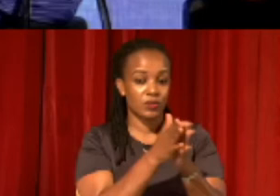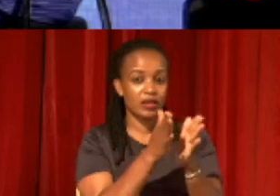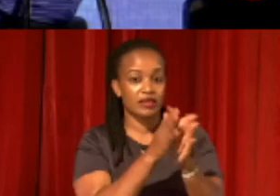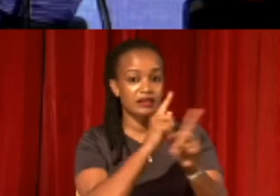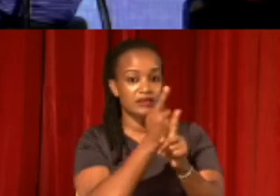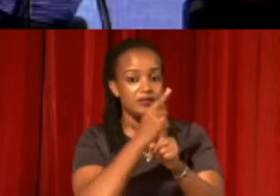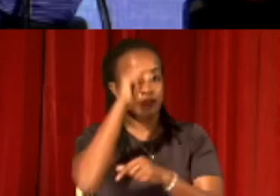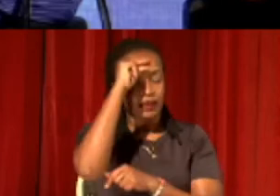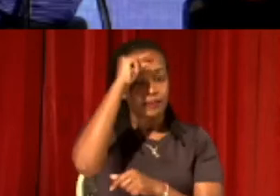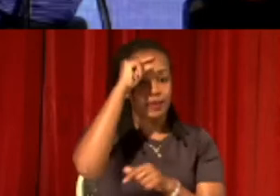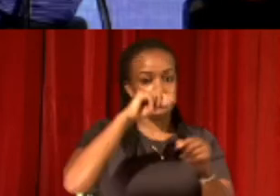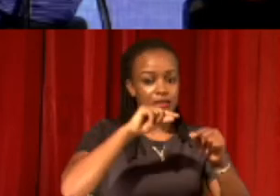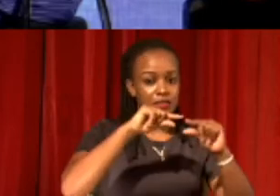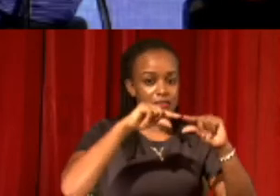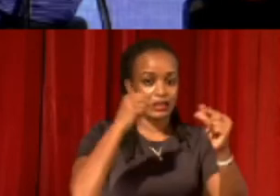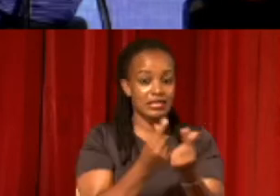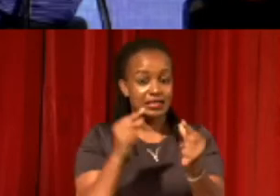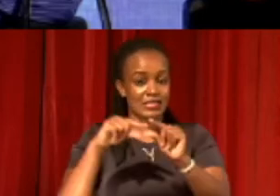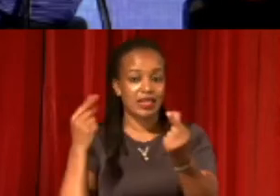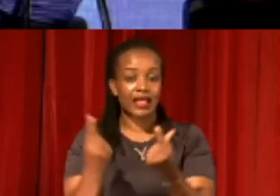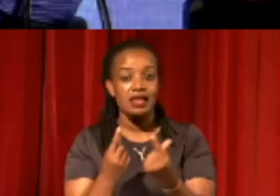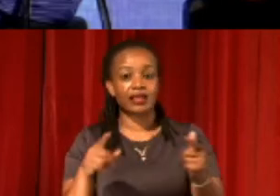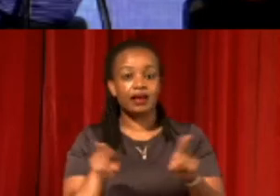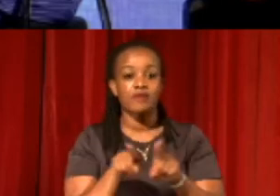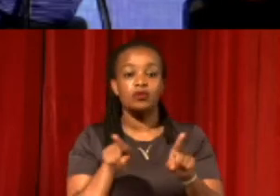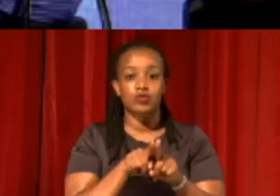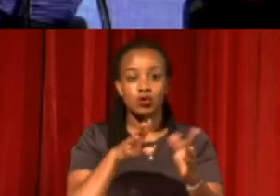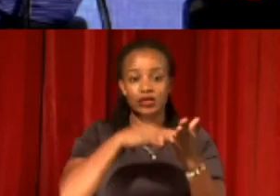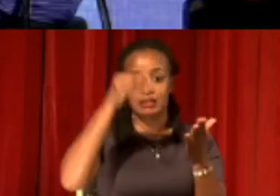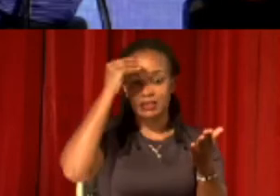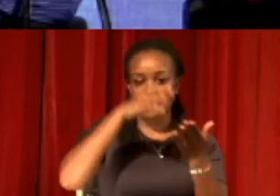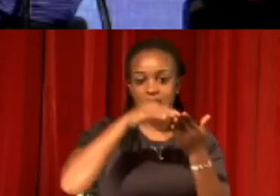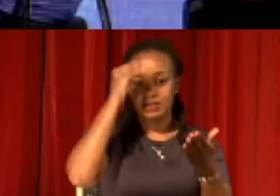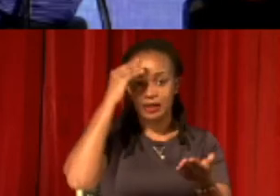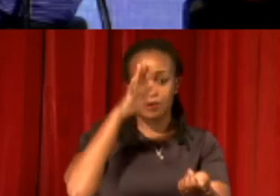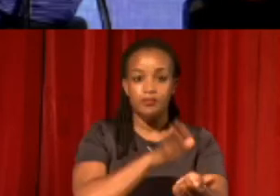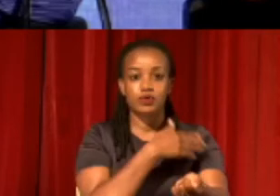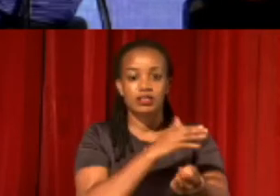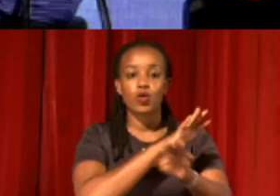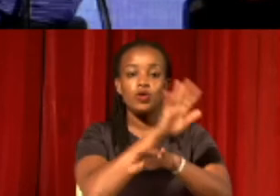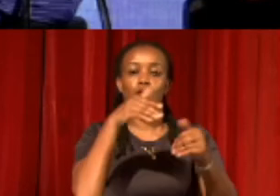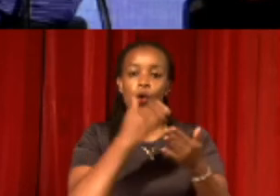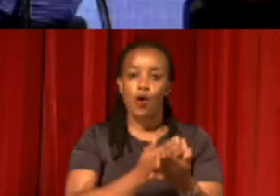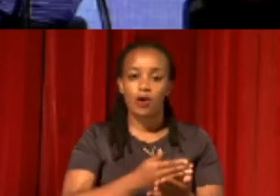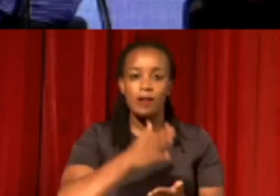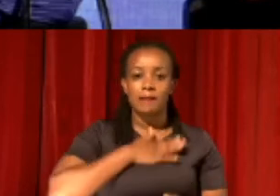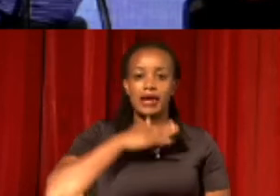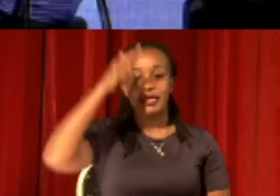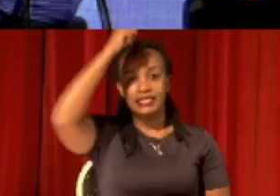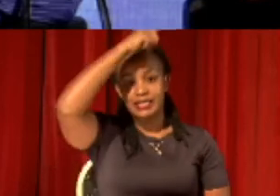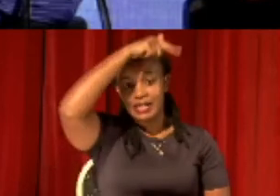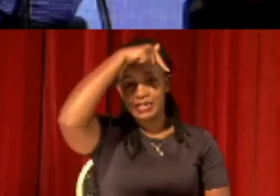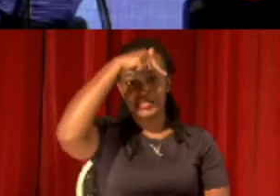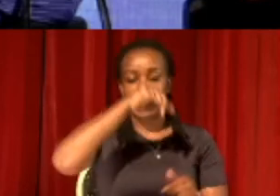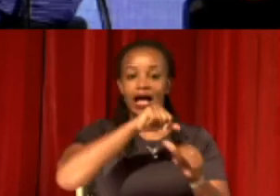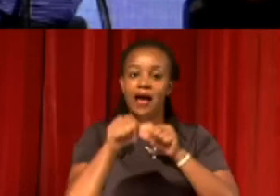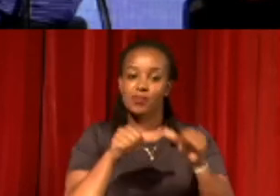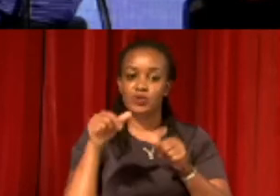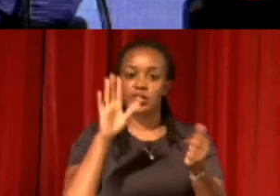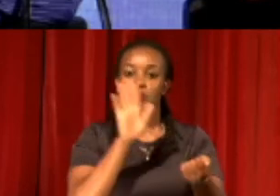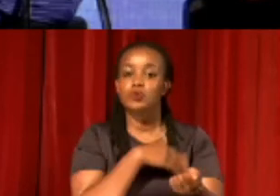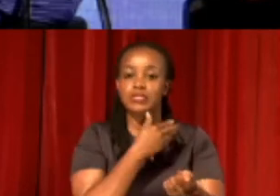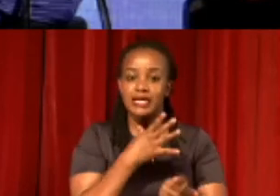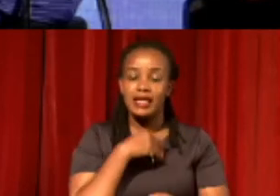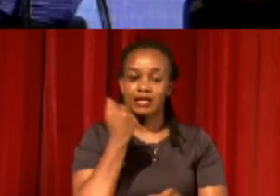Yeah. Then I was lucky to also be able to study music. Mm. So all my degrees are in music, performance and music